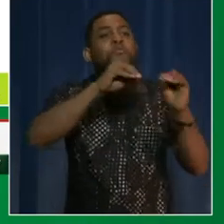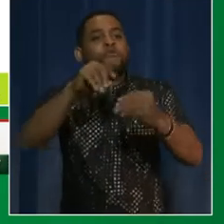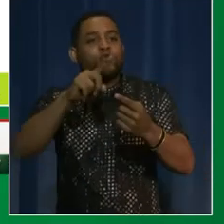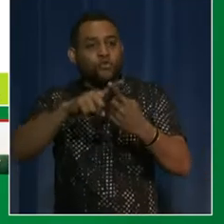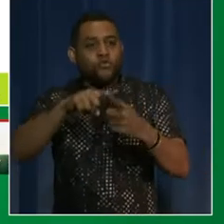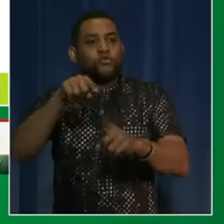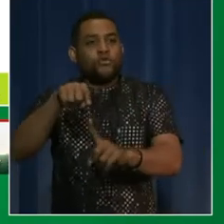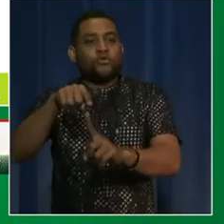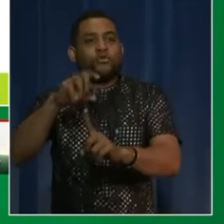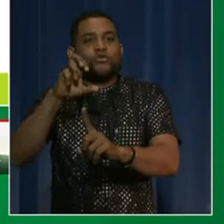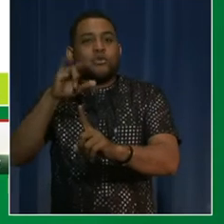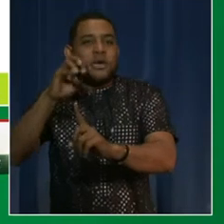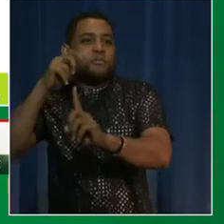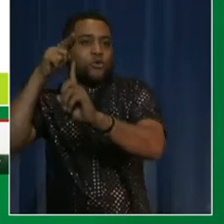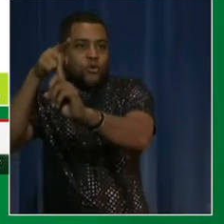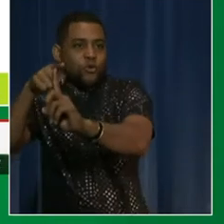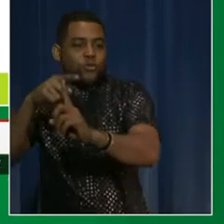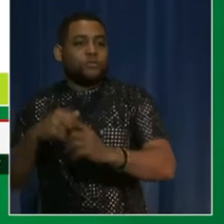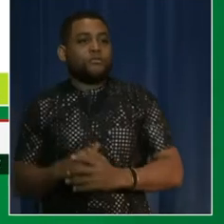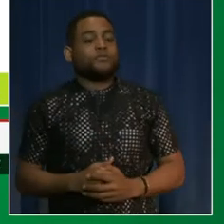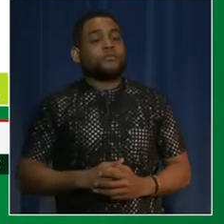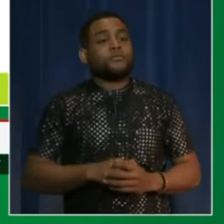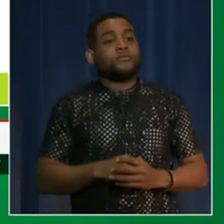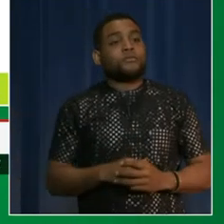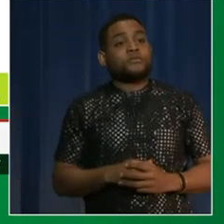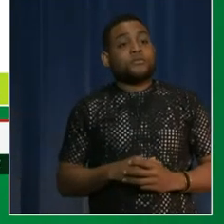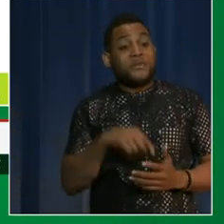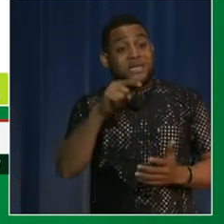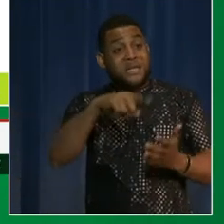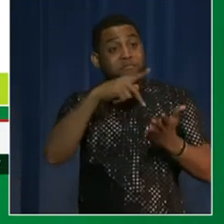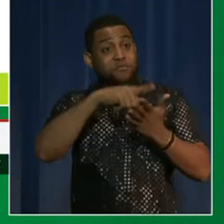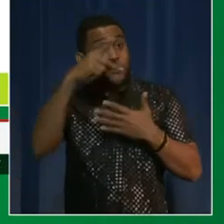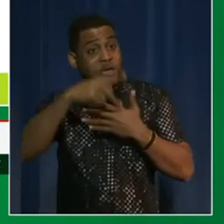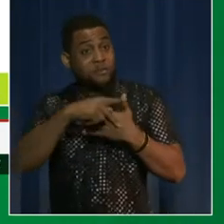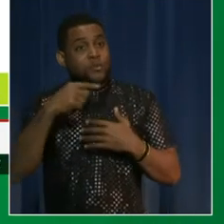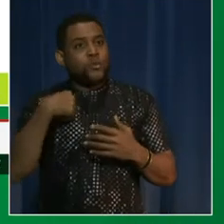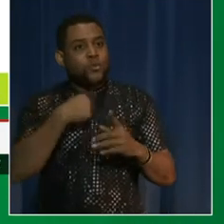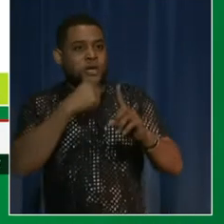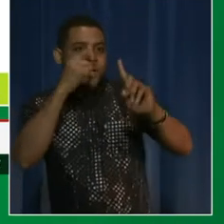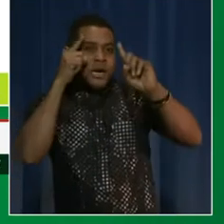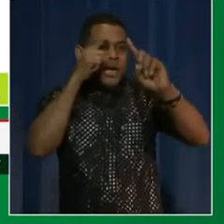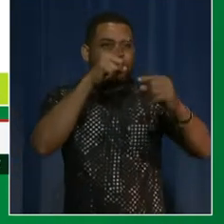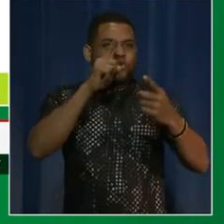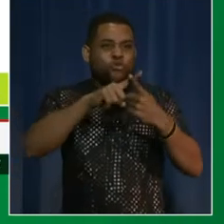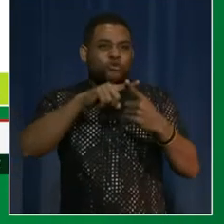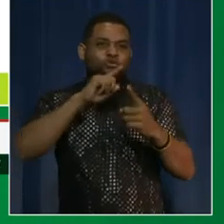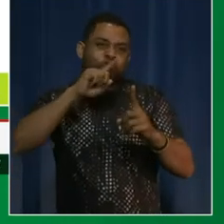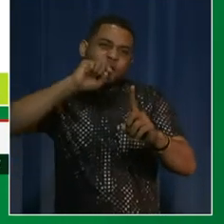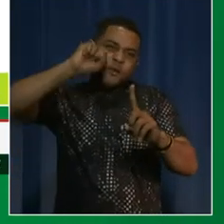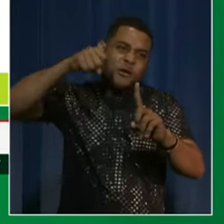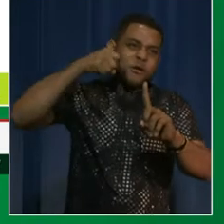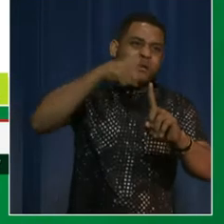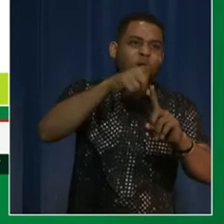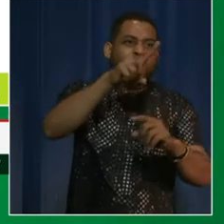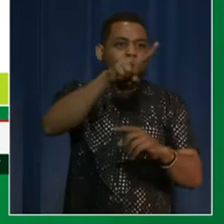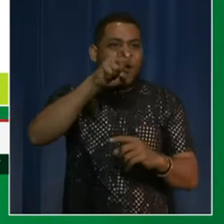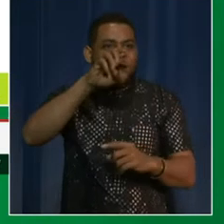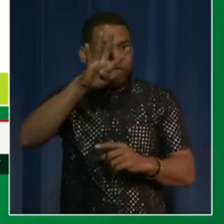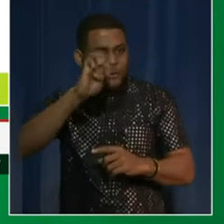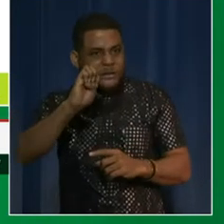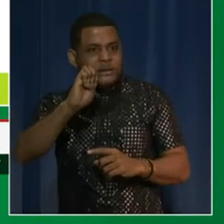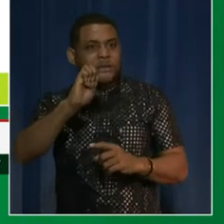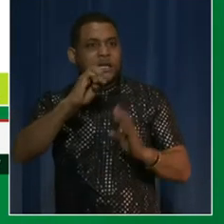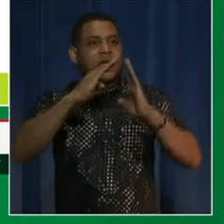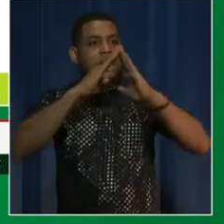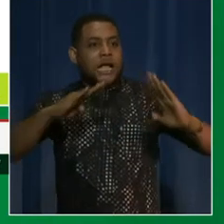Accelerator. This program aims to target around 140 affordable housing projects across the district, both